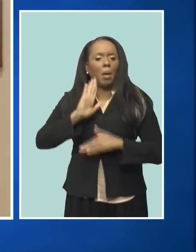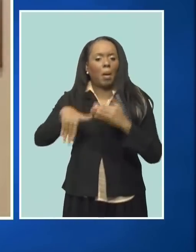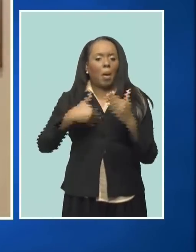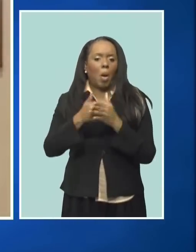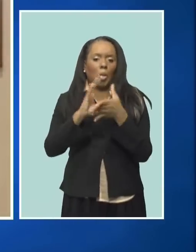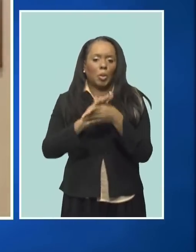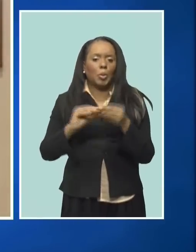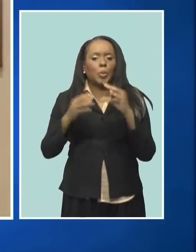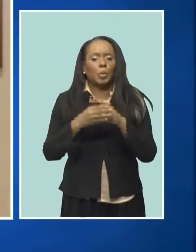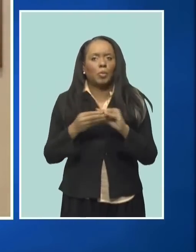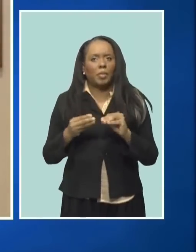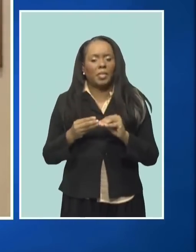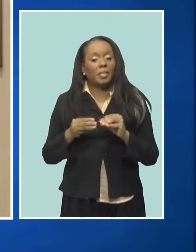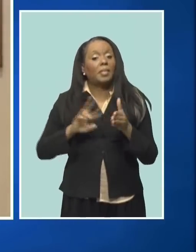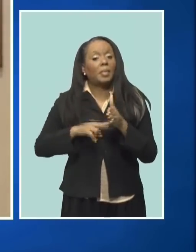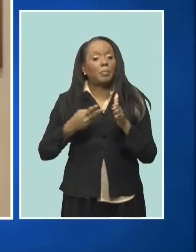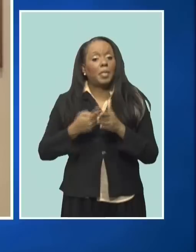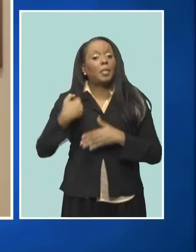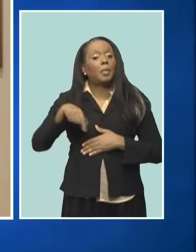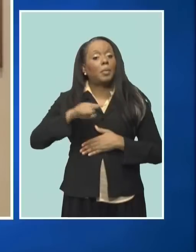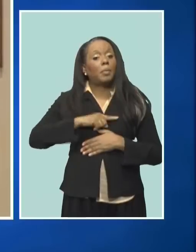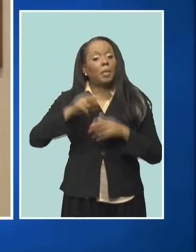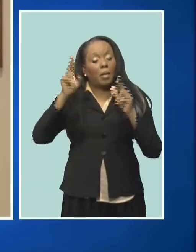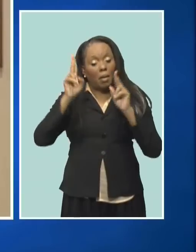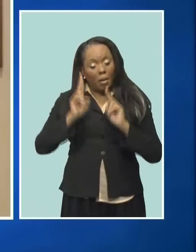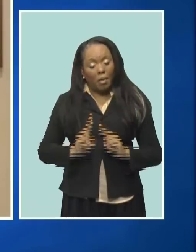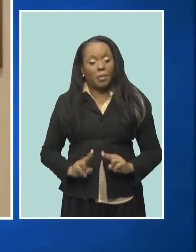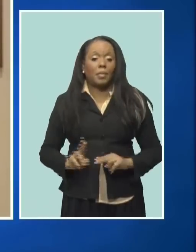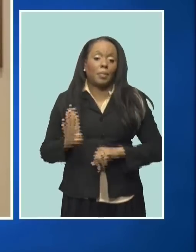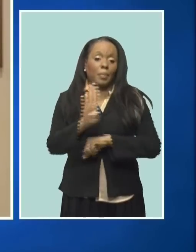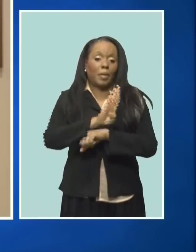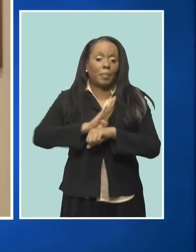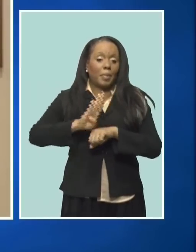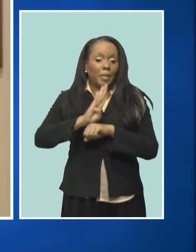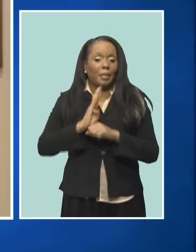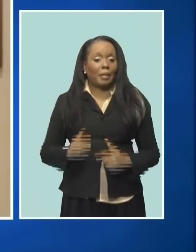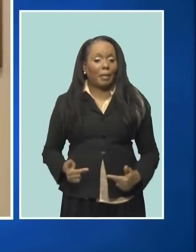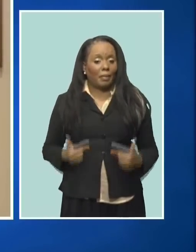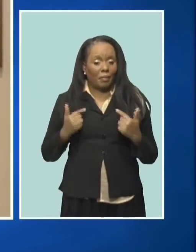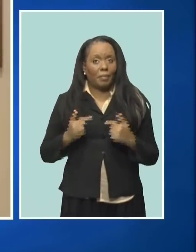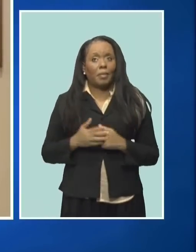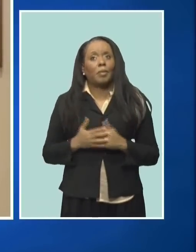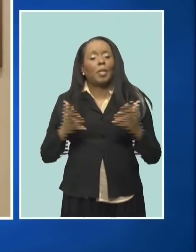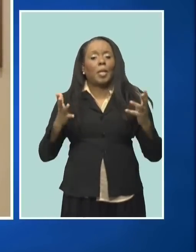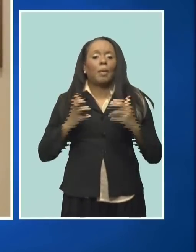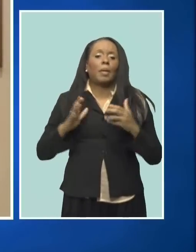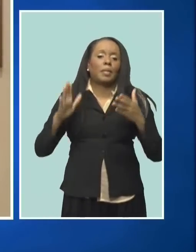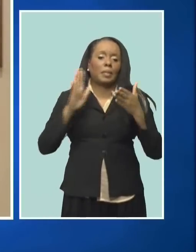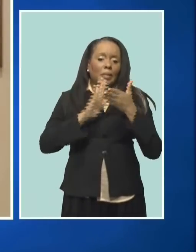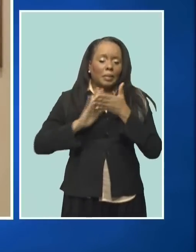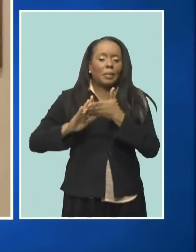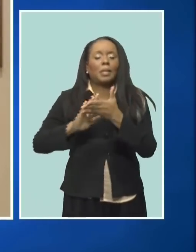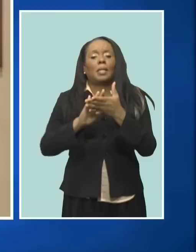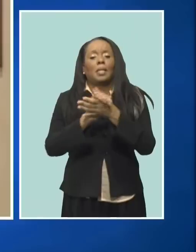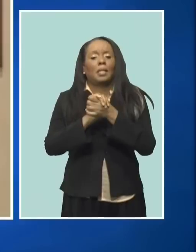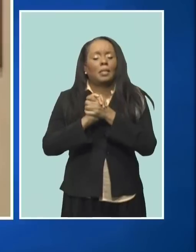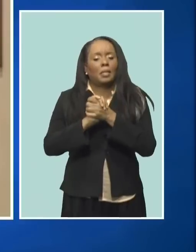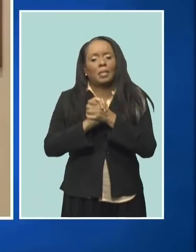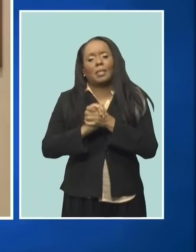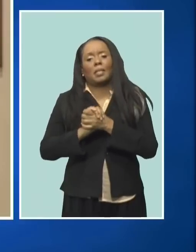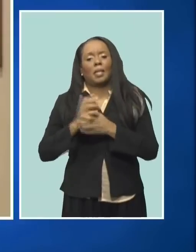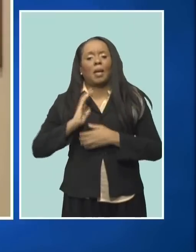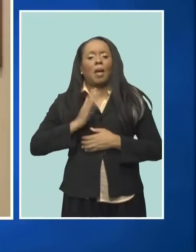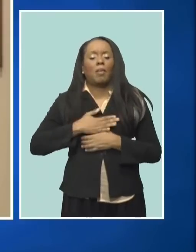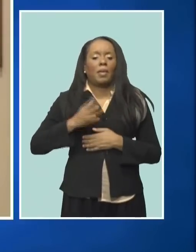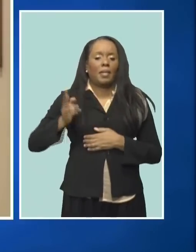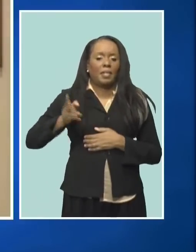so, we honor ourselves. So here's to preserving, exploring, and celebrating our heritage. History